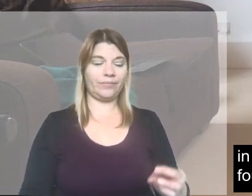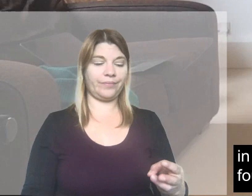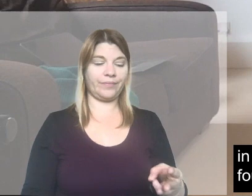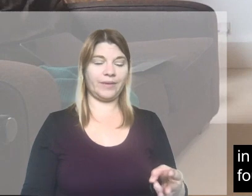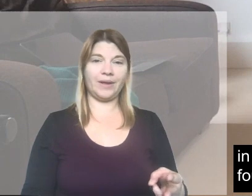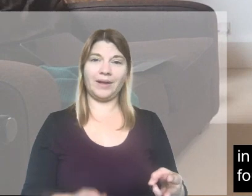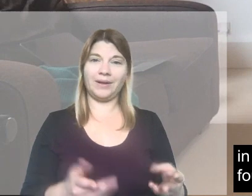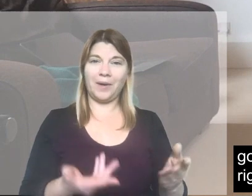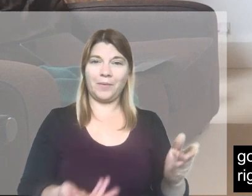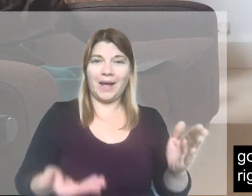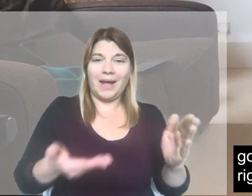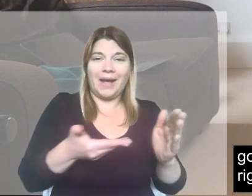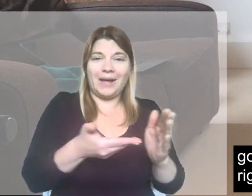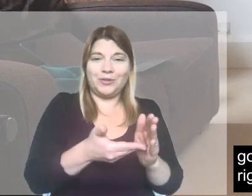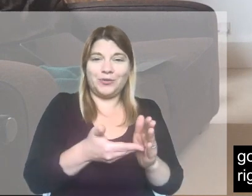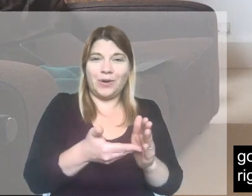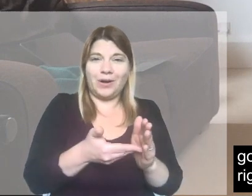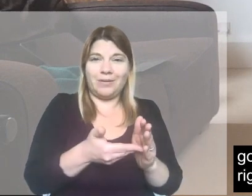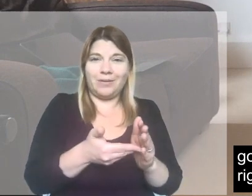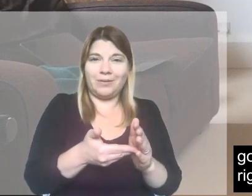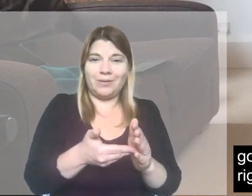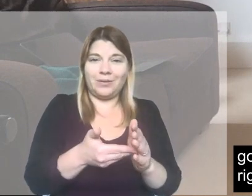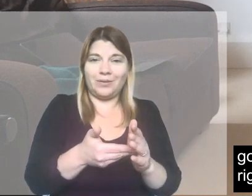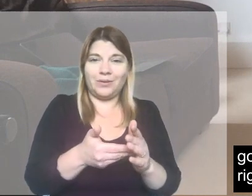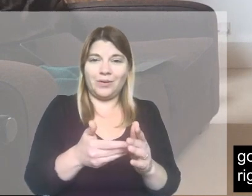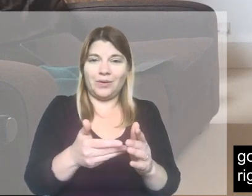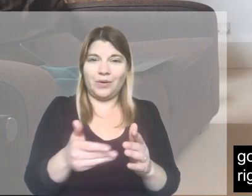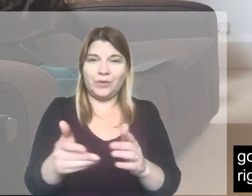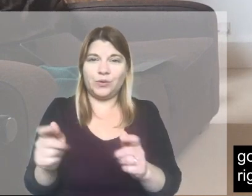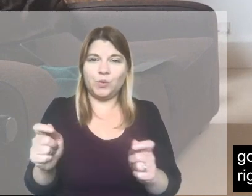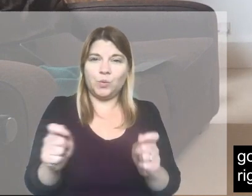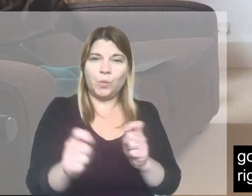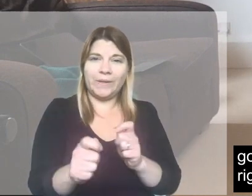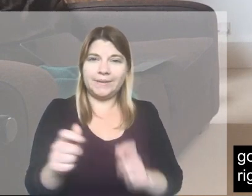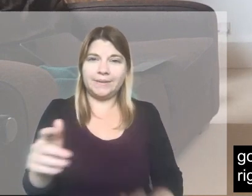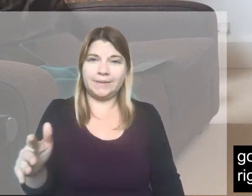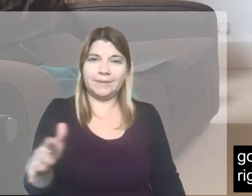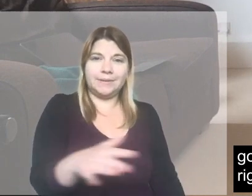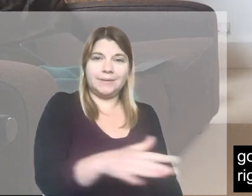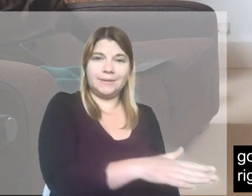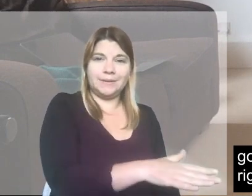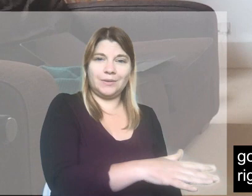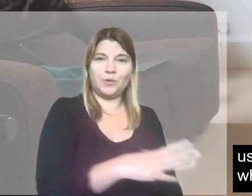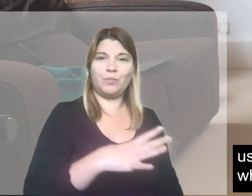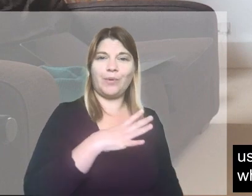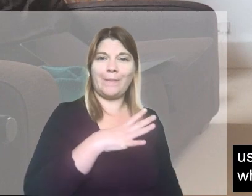and change. Good, and then we're gonna do an extra little one with the right arm coming